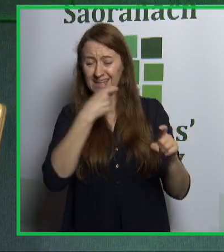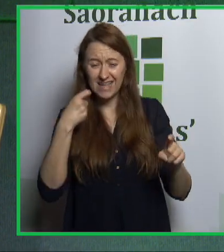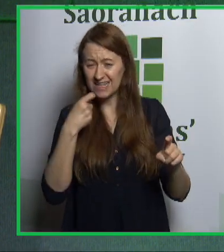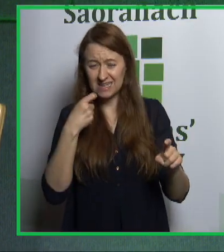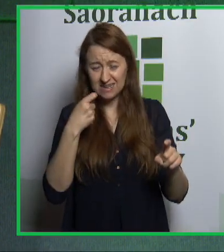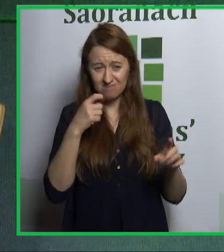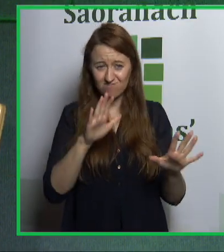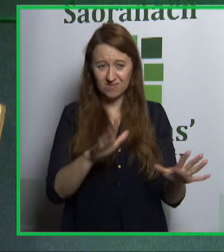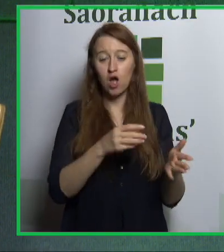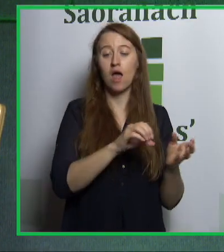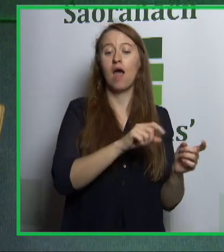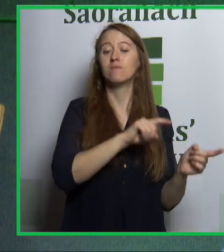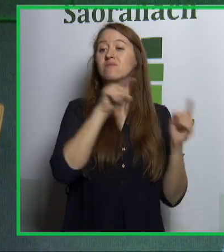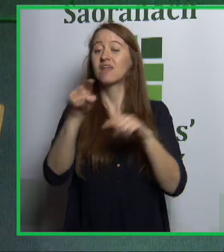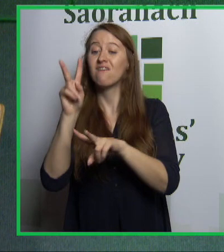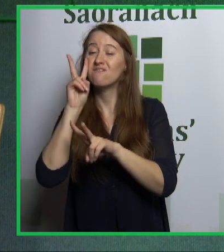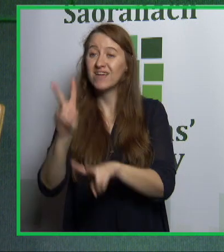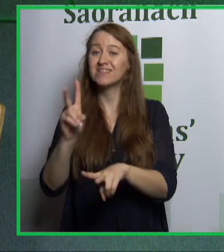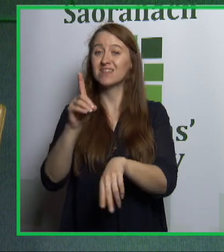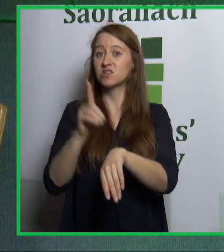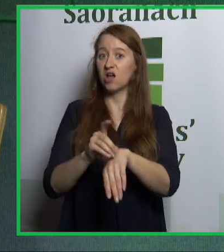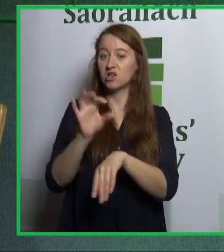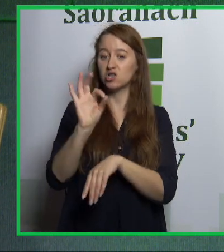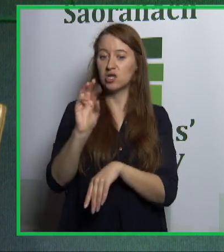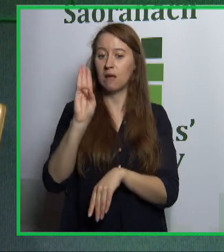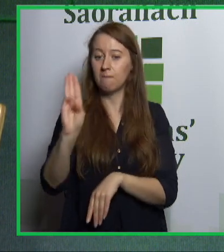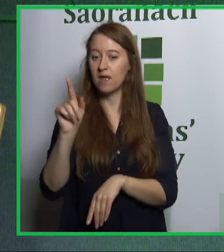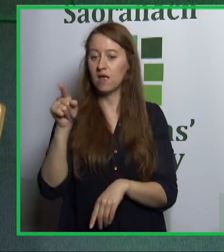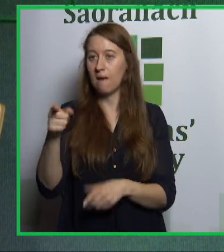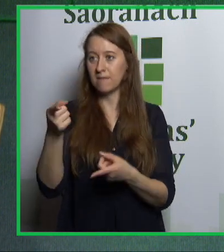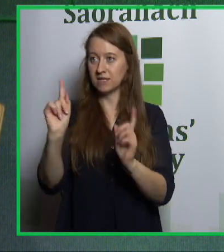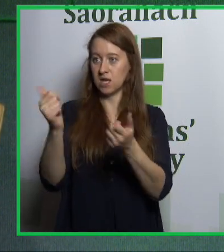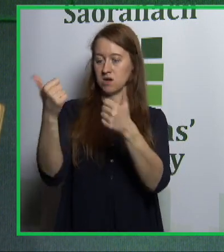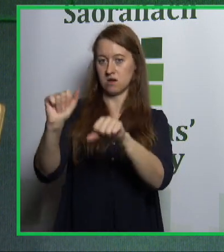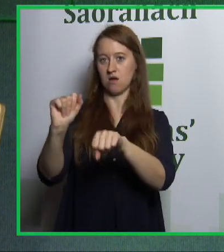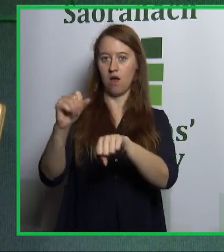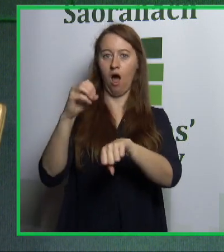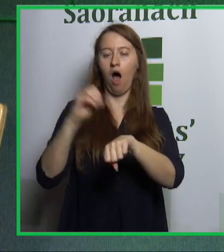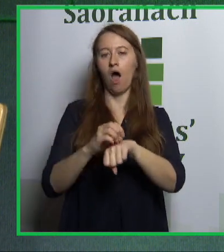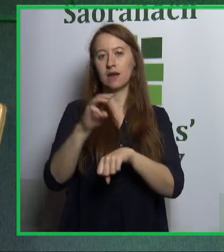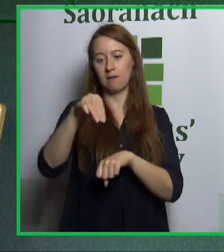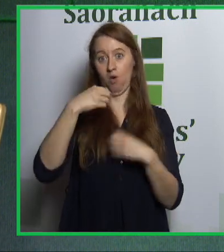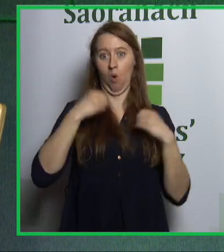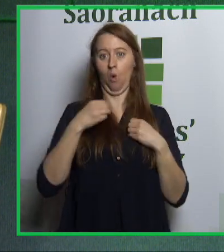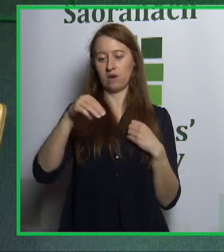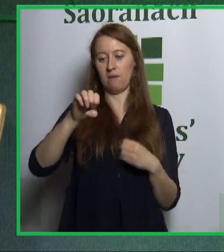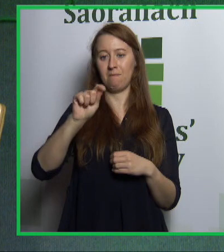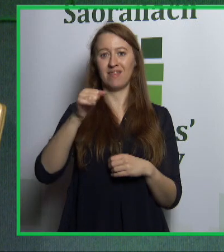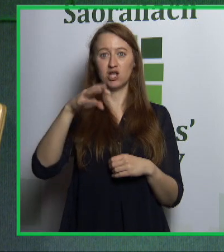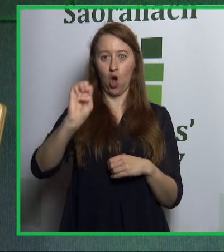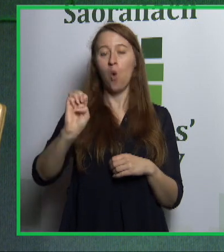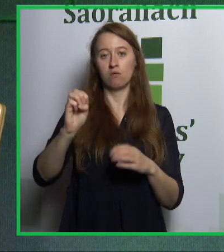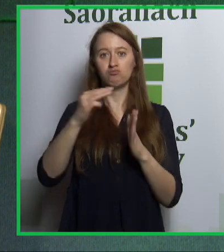GP at 16 years of age, she put me onto a methadone program, you know, without trying any